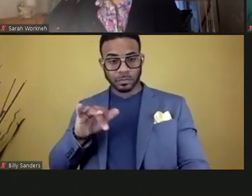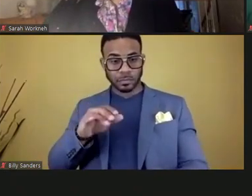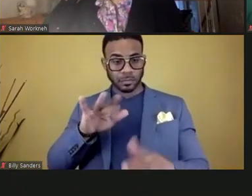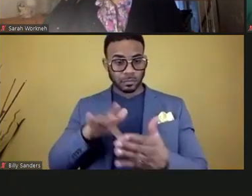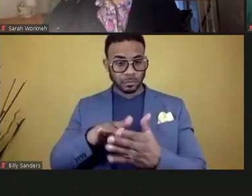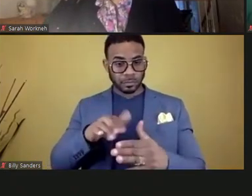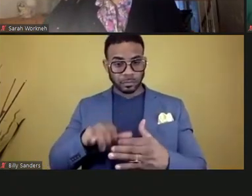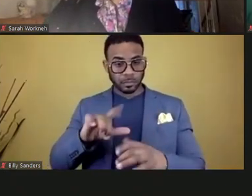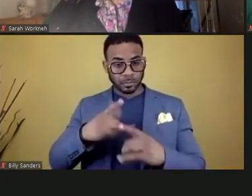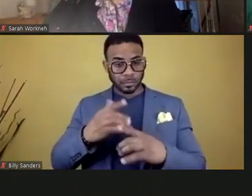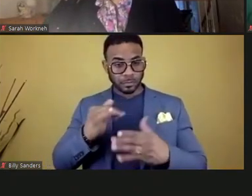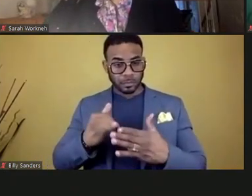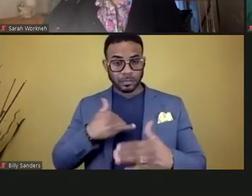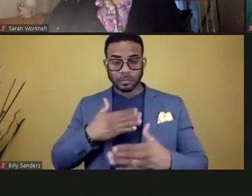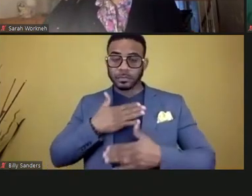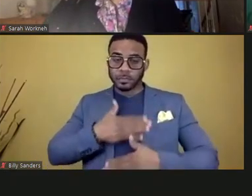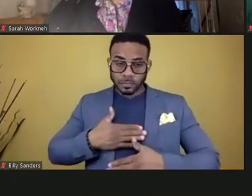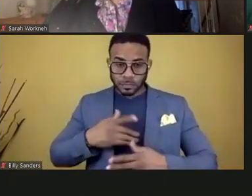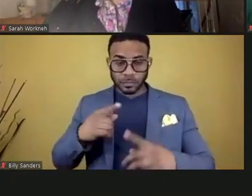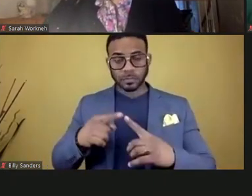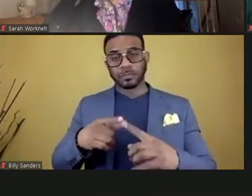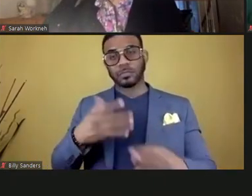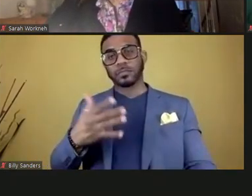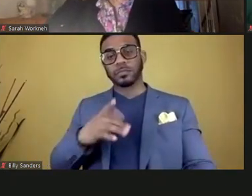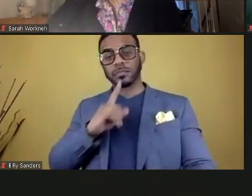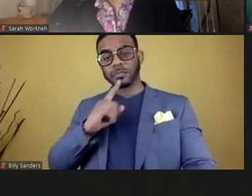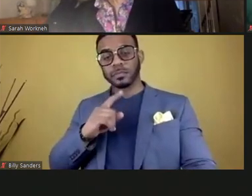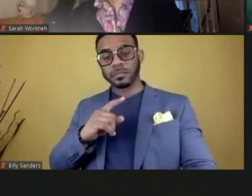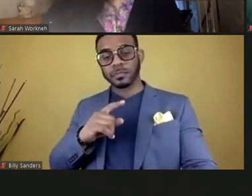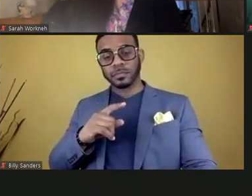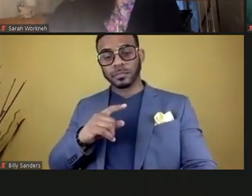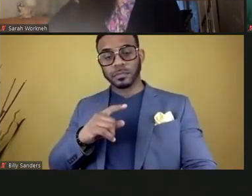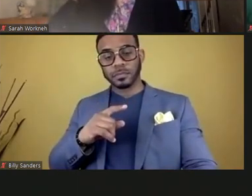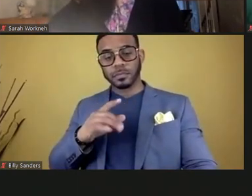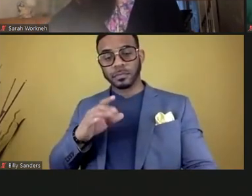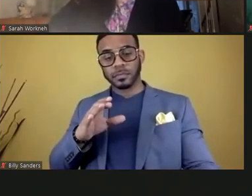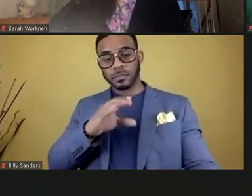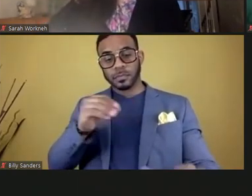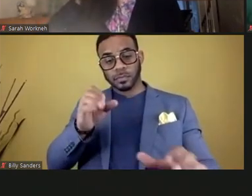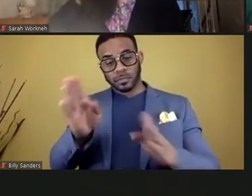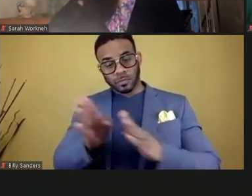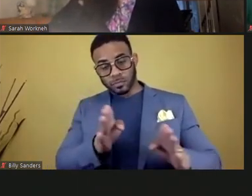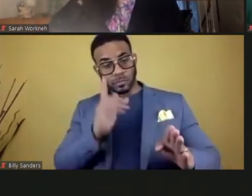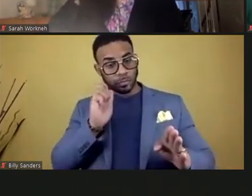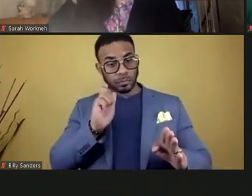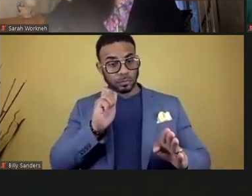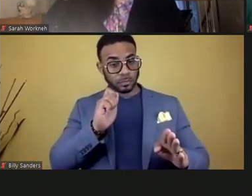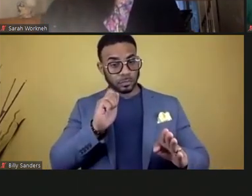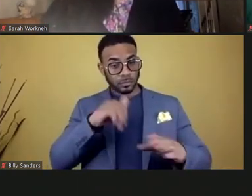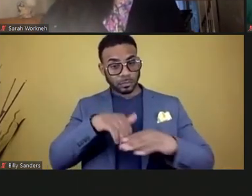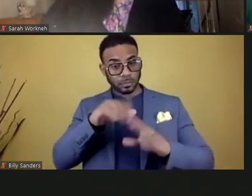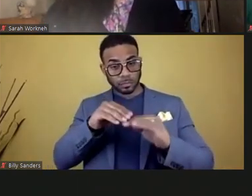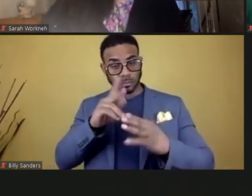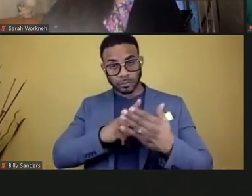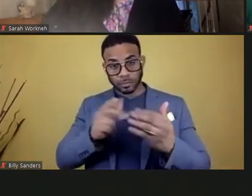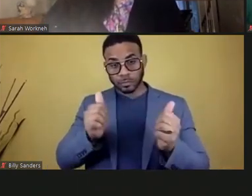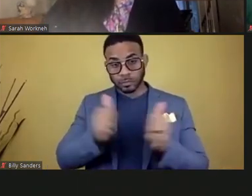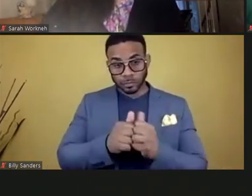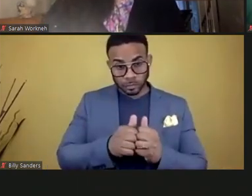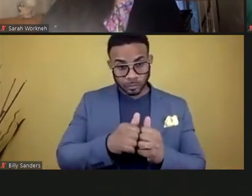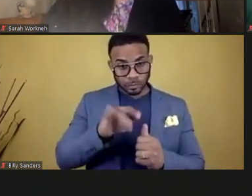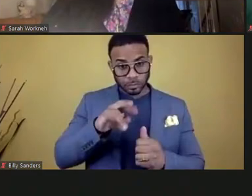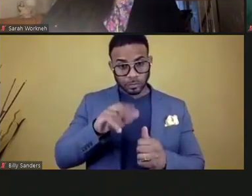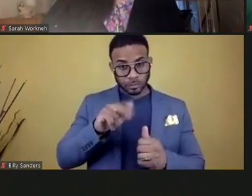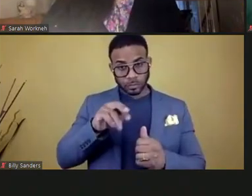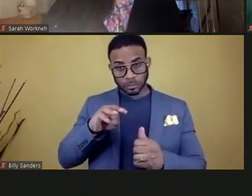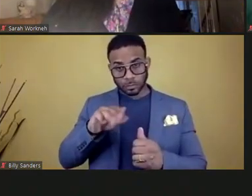Arts. And I have the pleasure to be a co-organizer of the in-session program with Laura Thompson